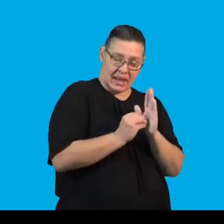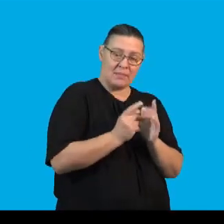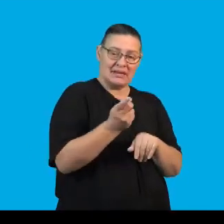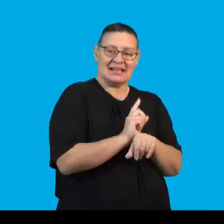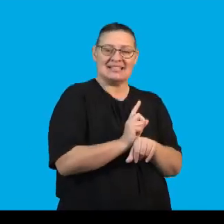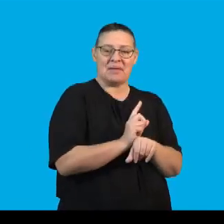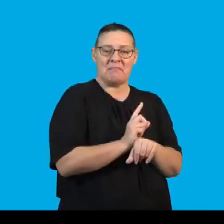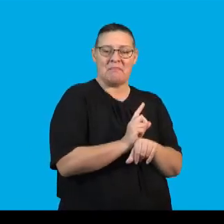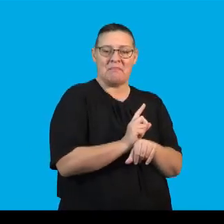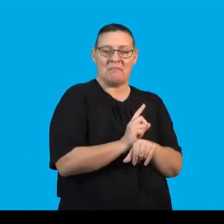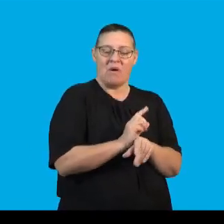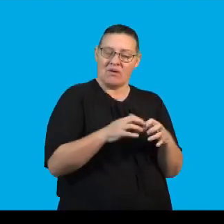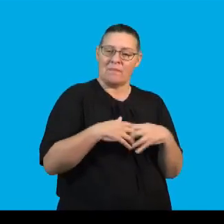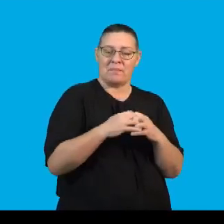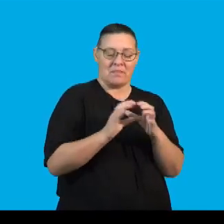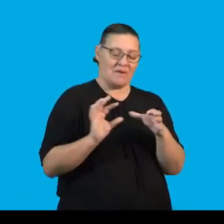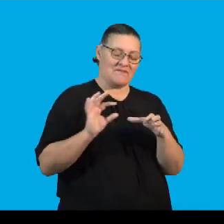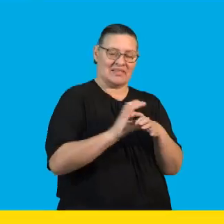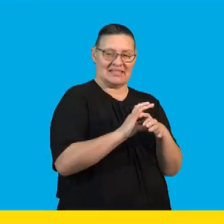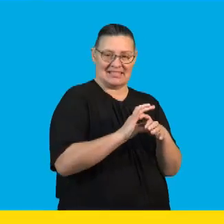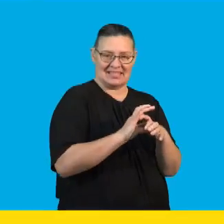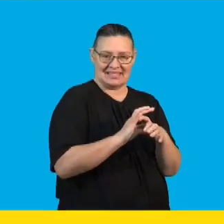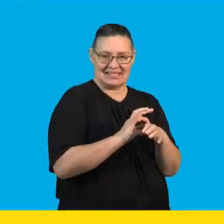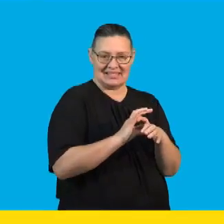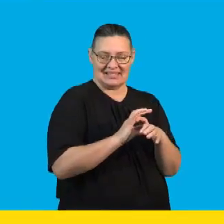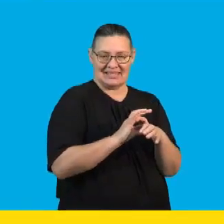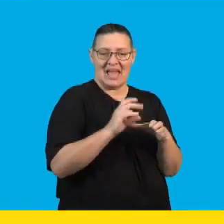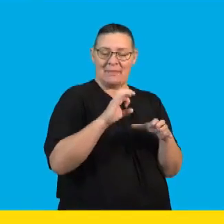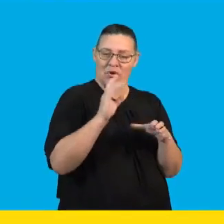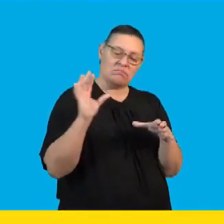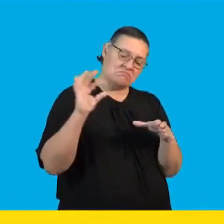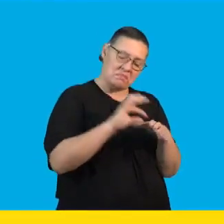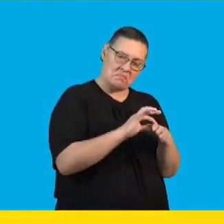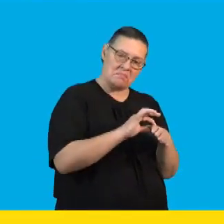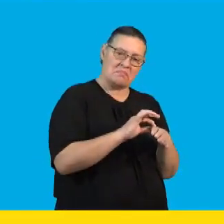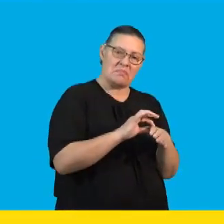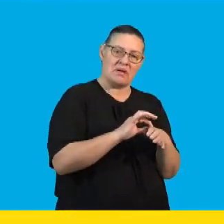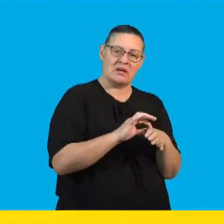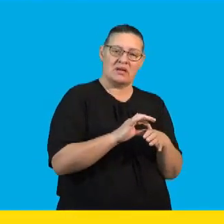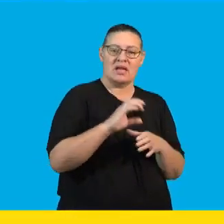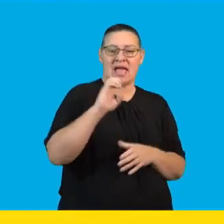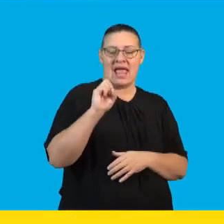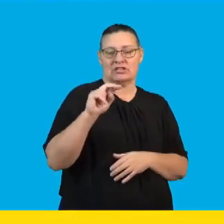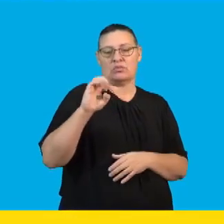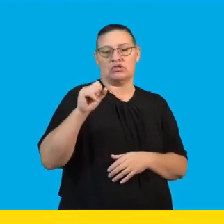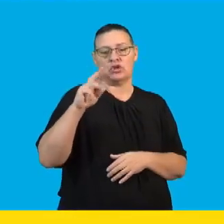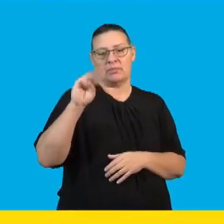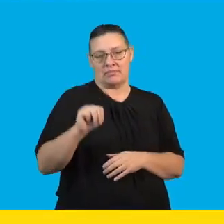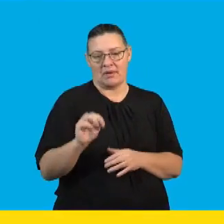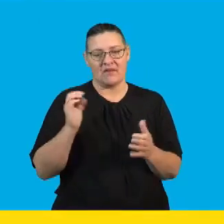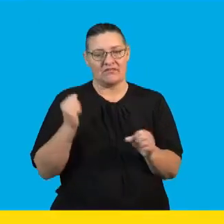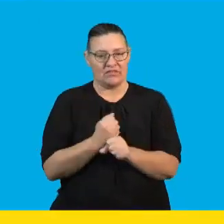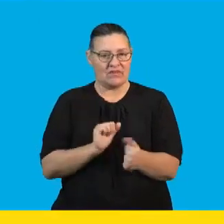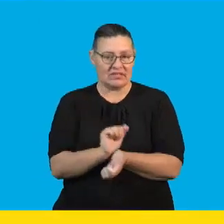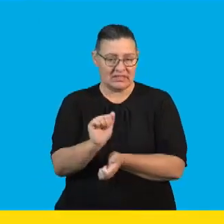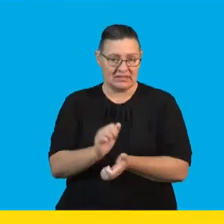is that time of gestation when the embryo attaches to the actual endometrium.